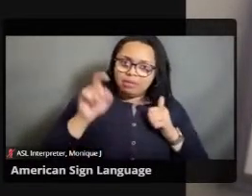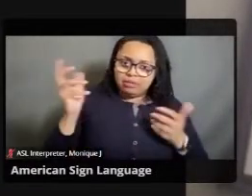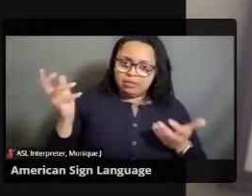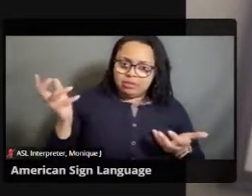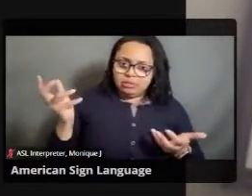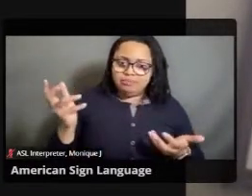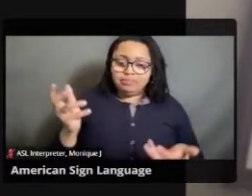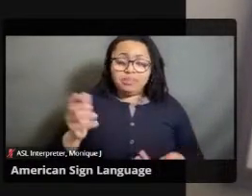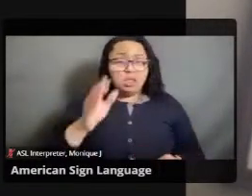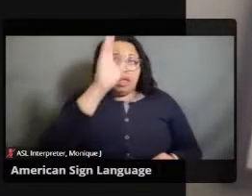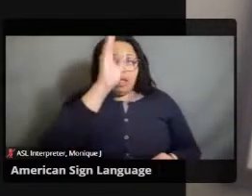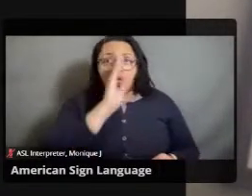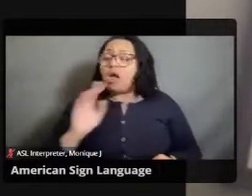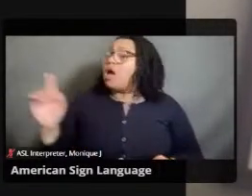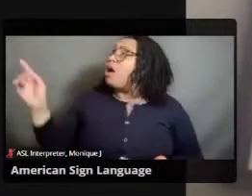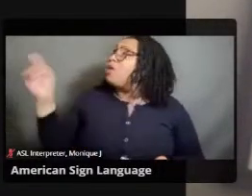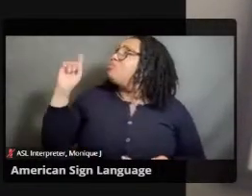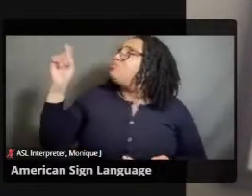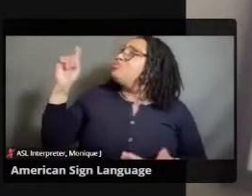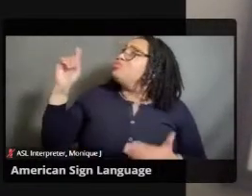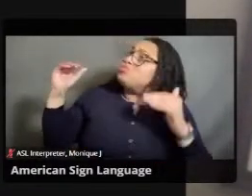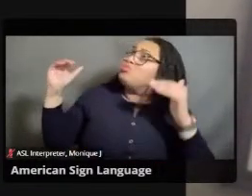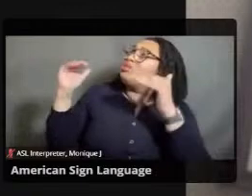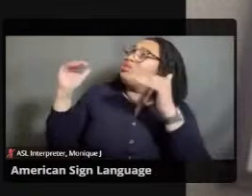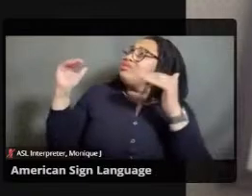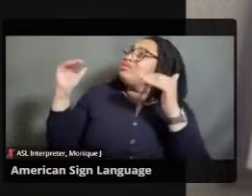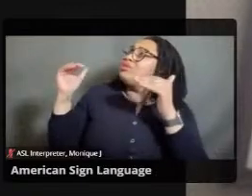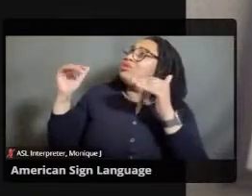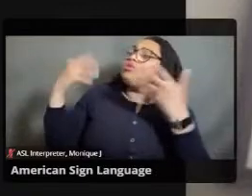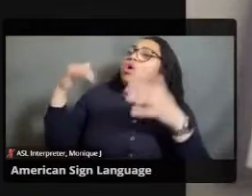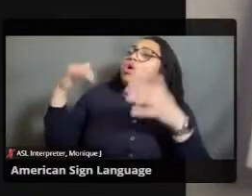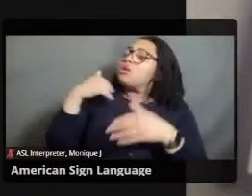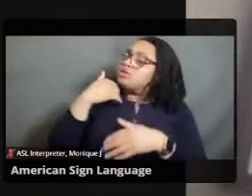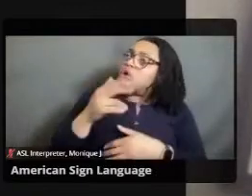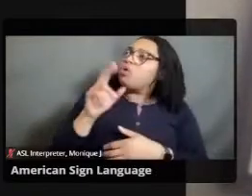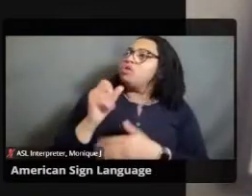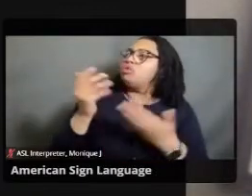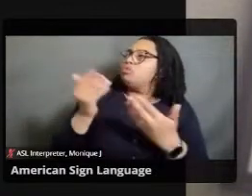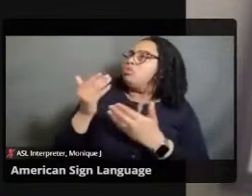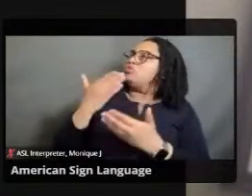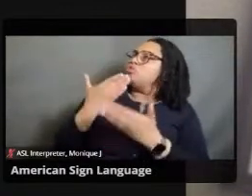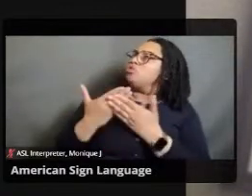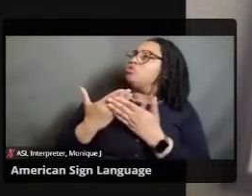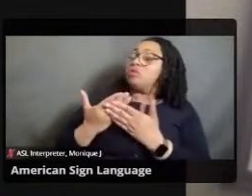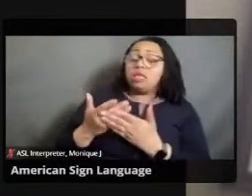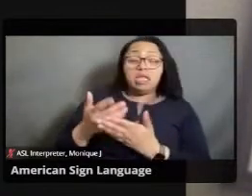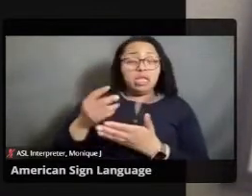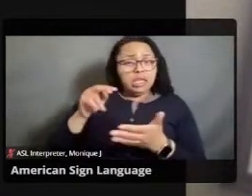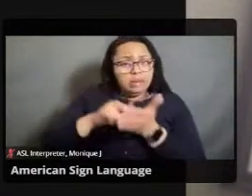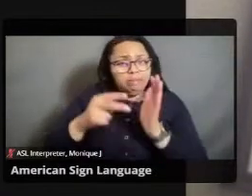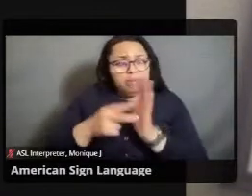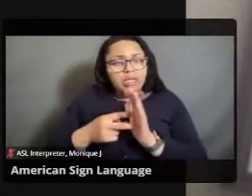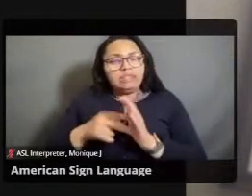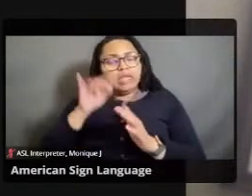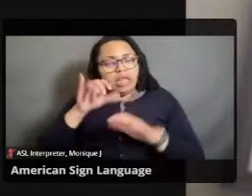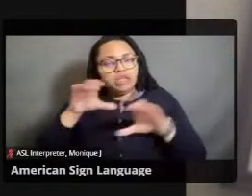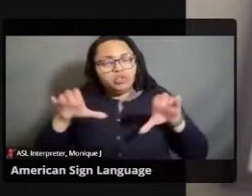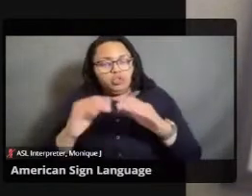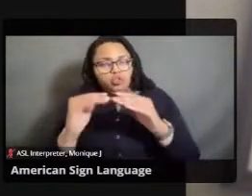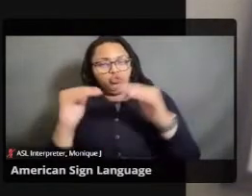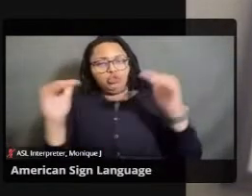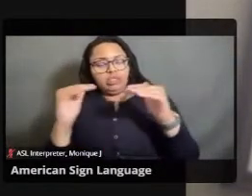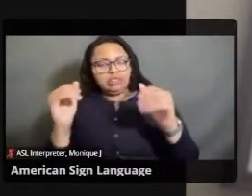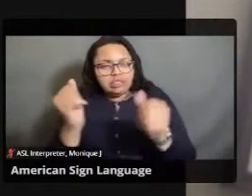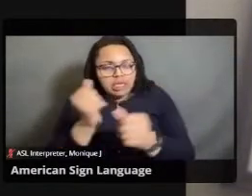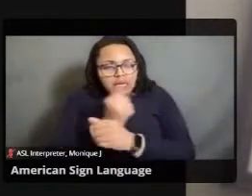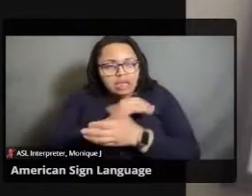God of justice, you've told us what is good, and that's to do justice and to love kindness and to walk